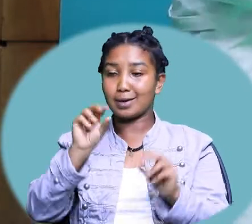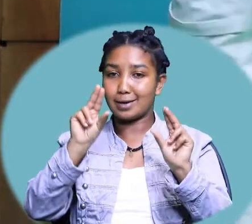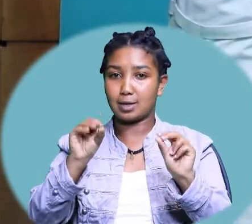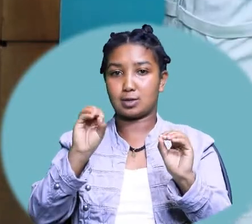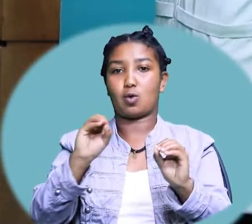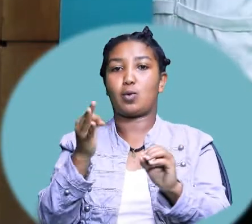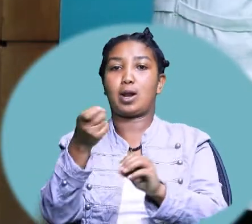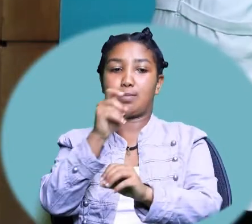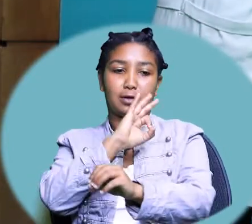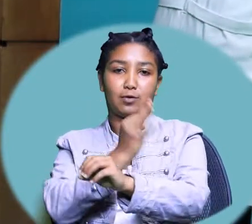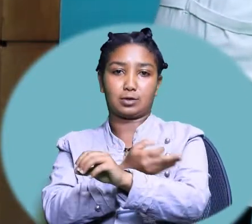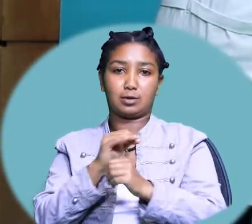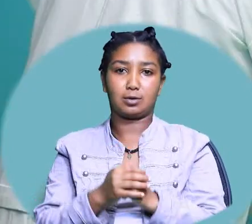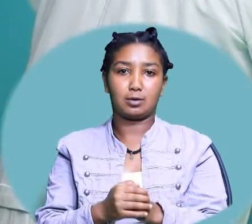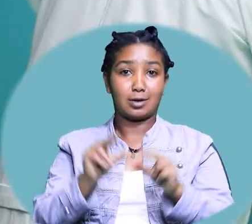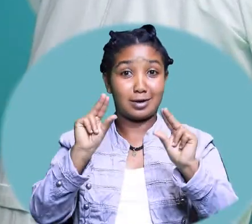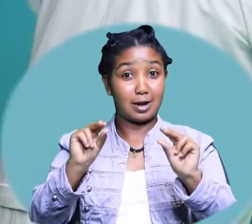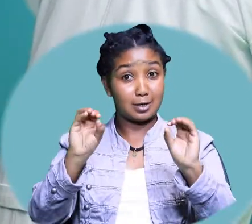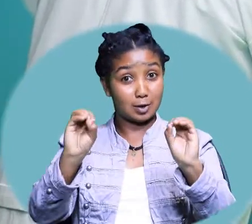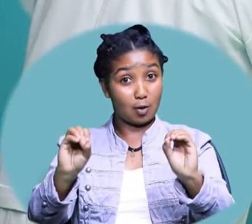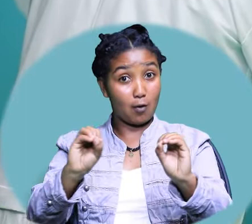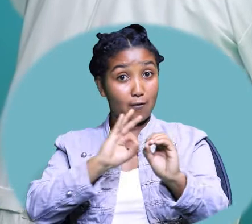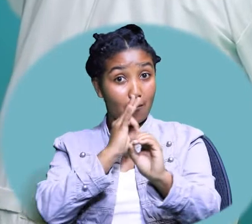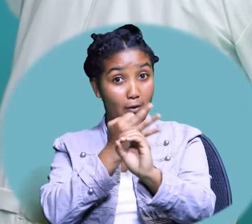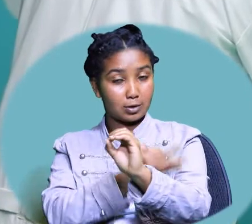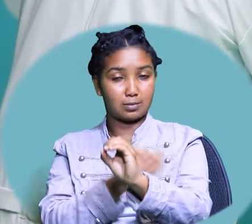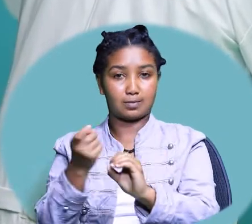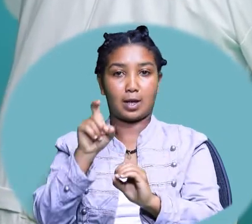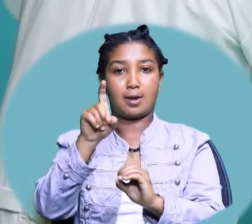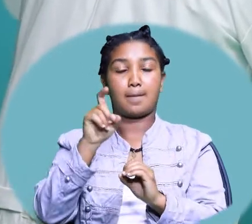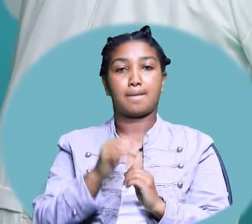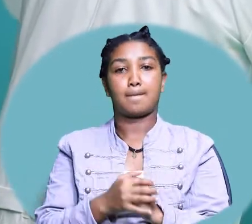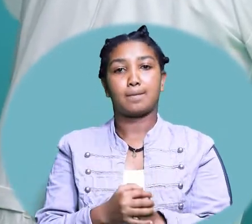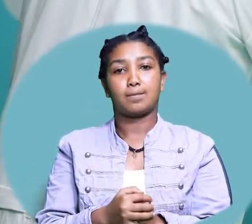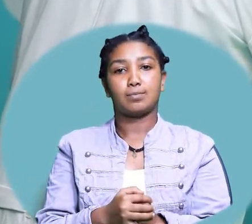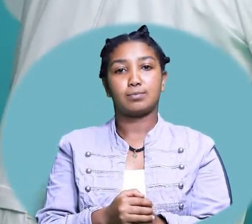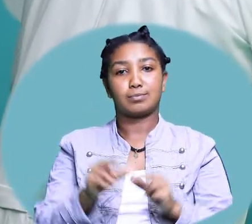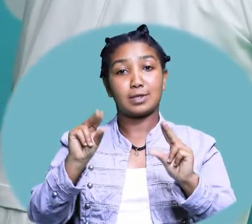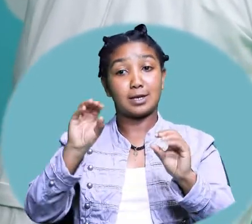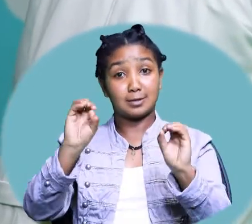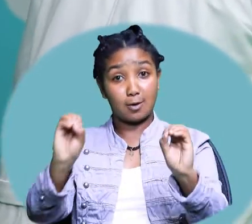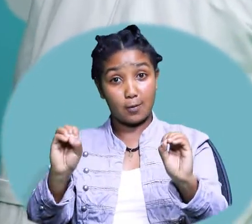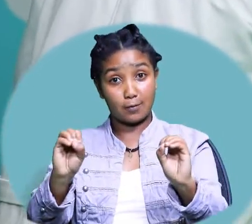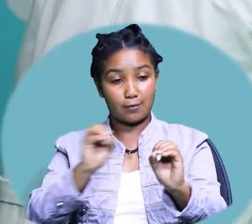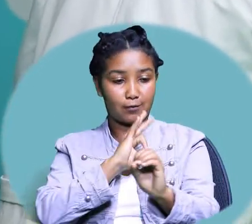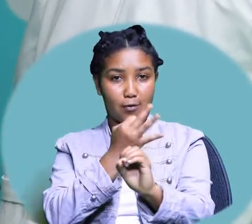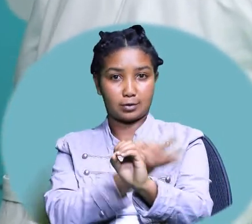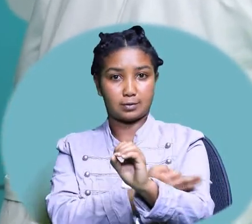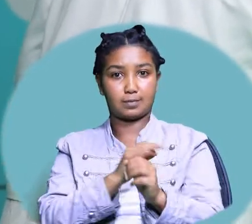non-zero force. Non-zero non-zero